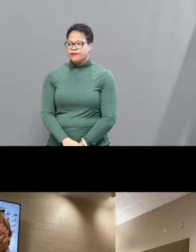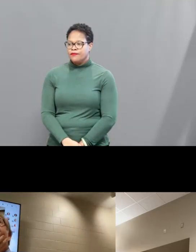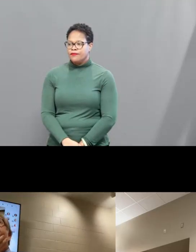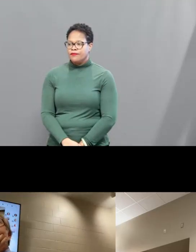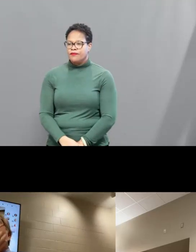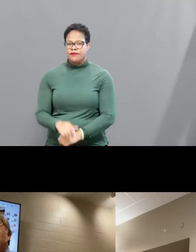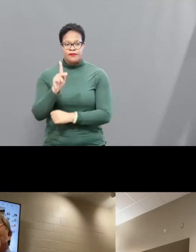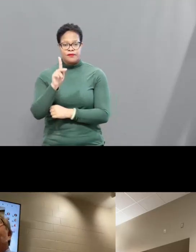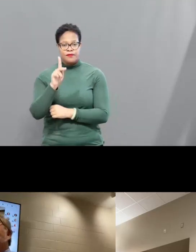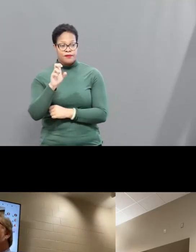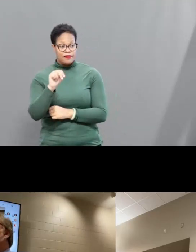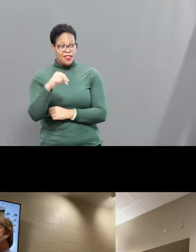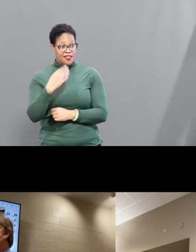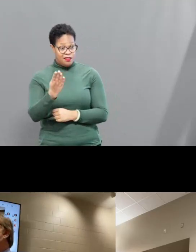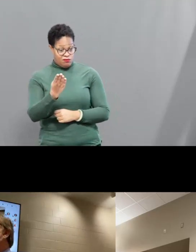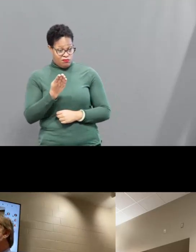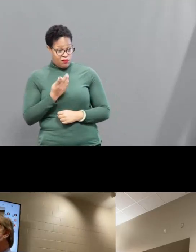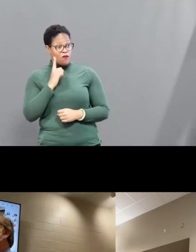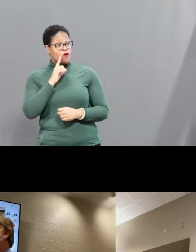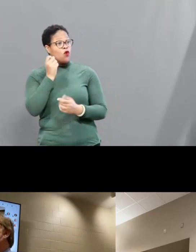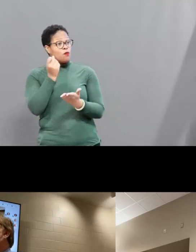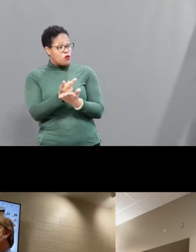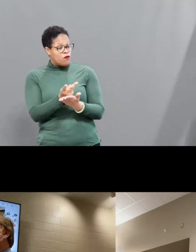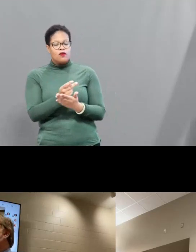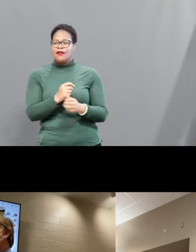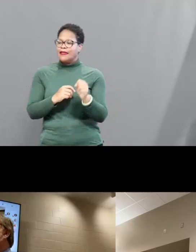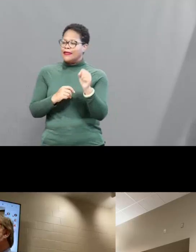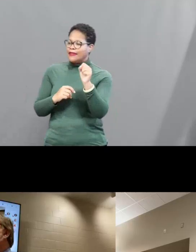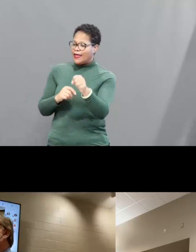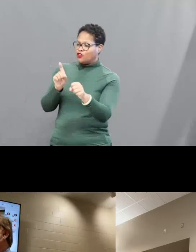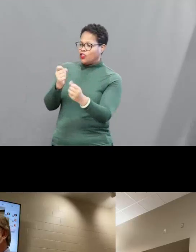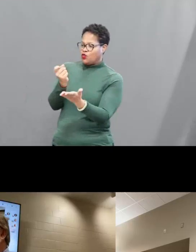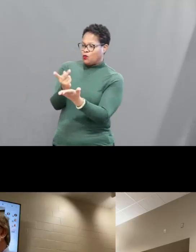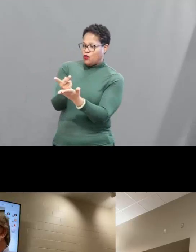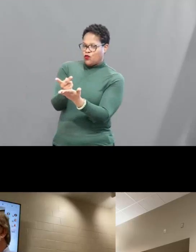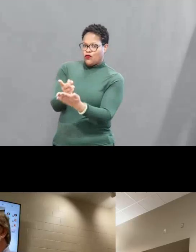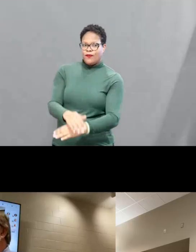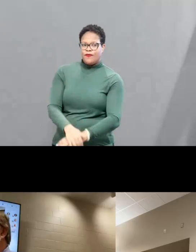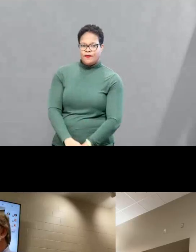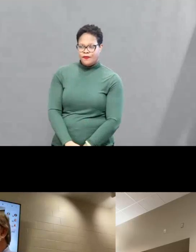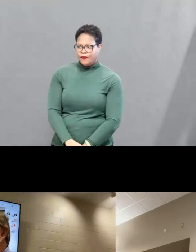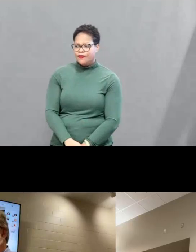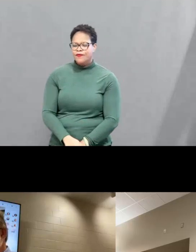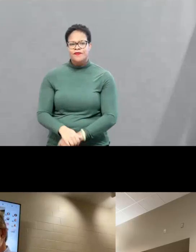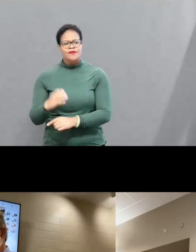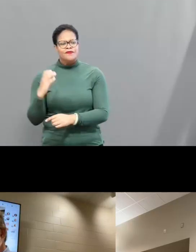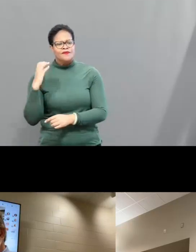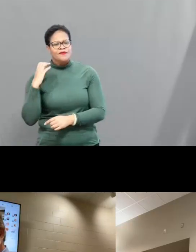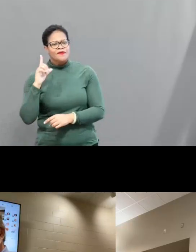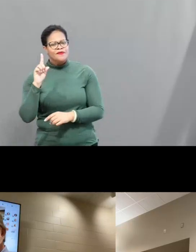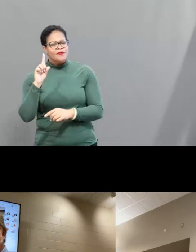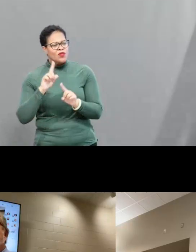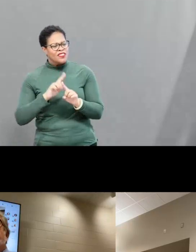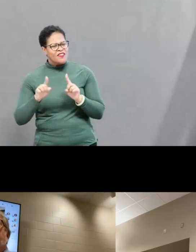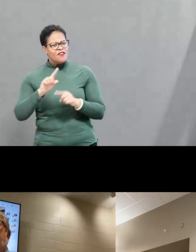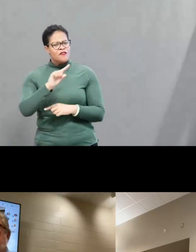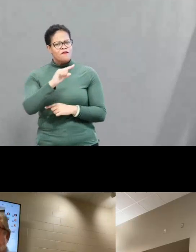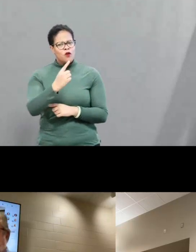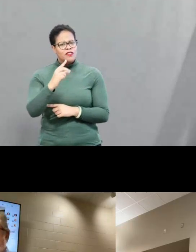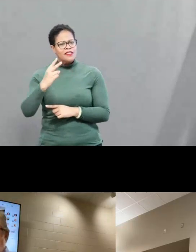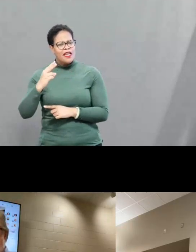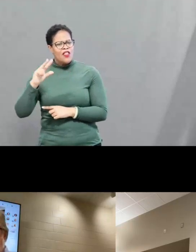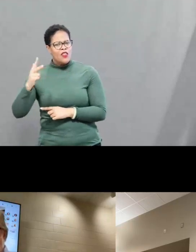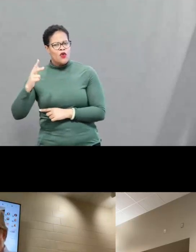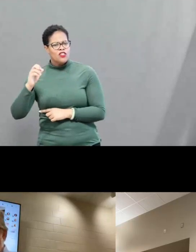Does this come to the board for approval? Or? Yes, you would need to approve it. So what's the difference between the first shift, second shift, third